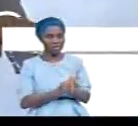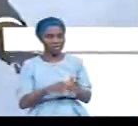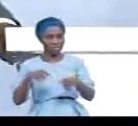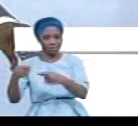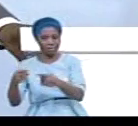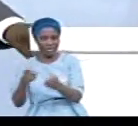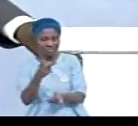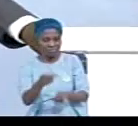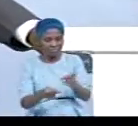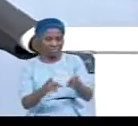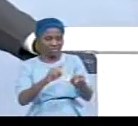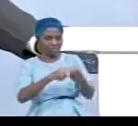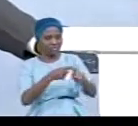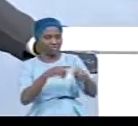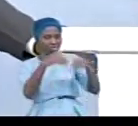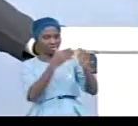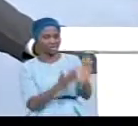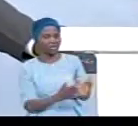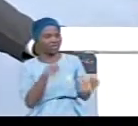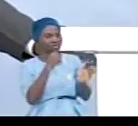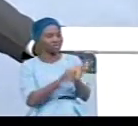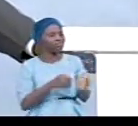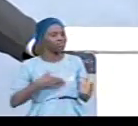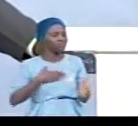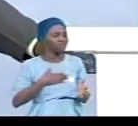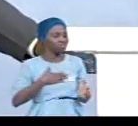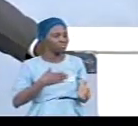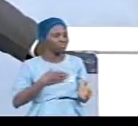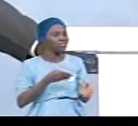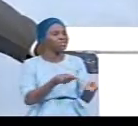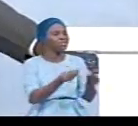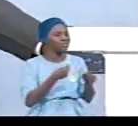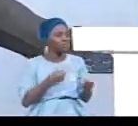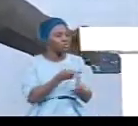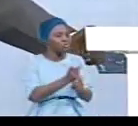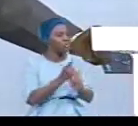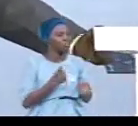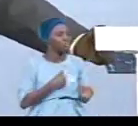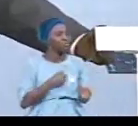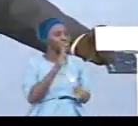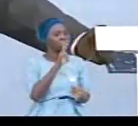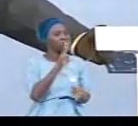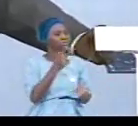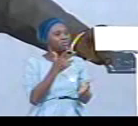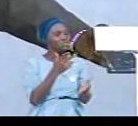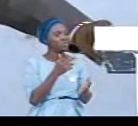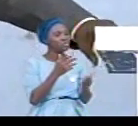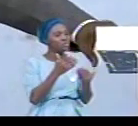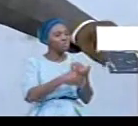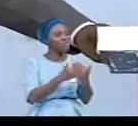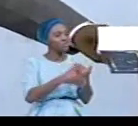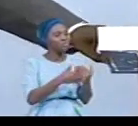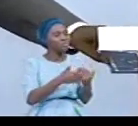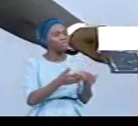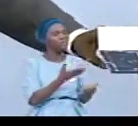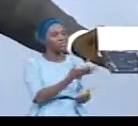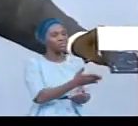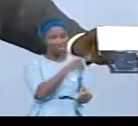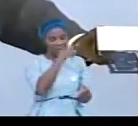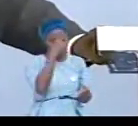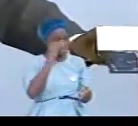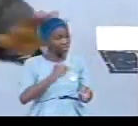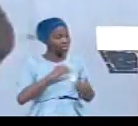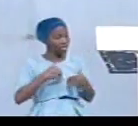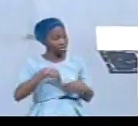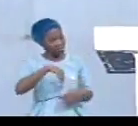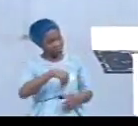Friend, let me 3 loaves there, because I have another friend